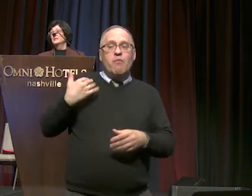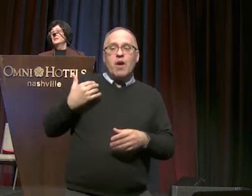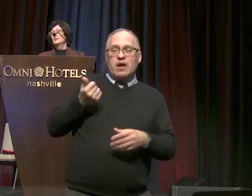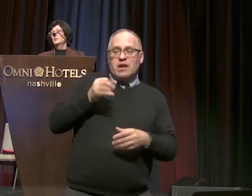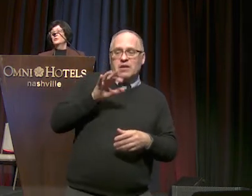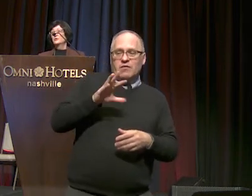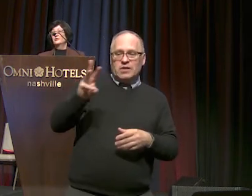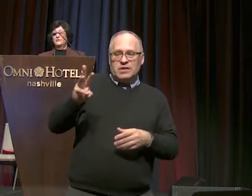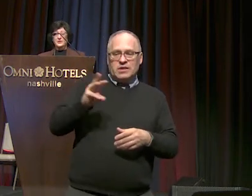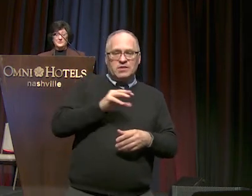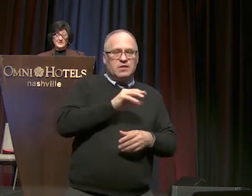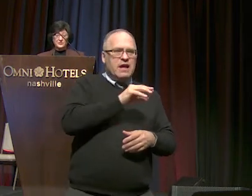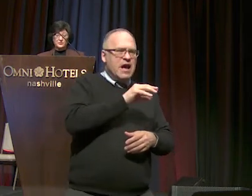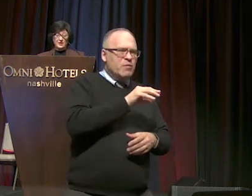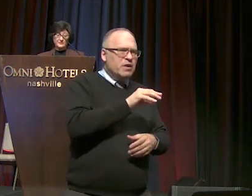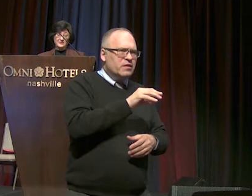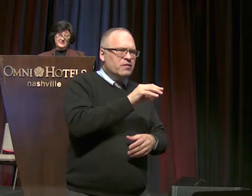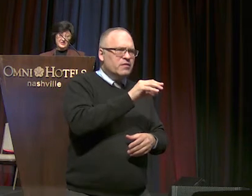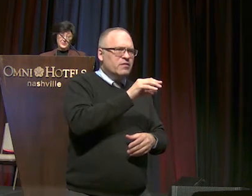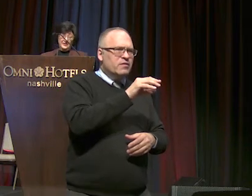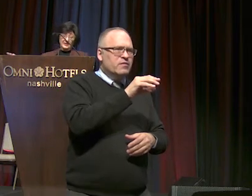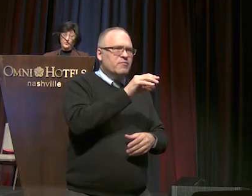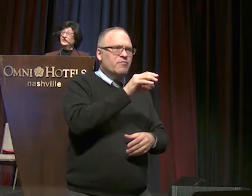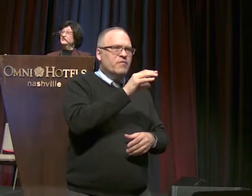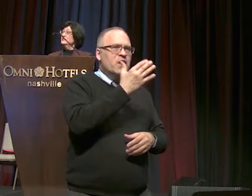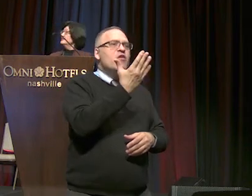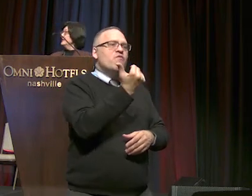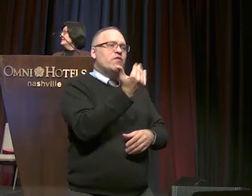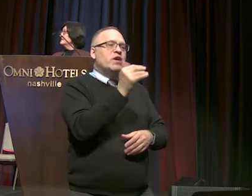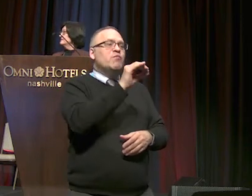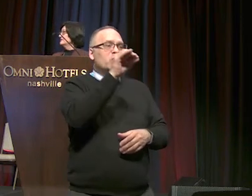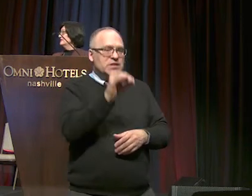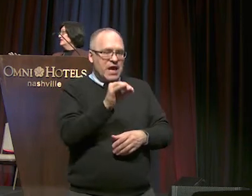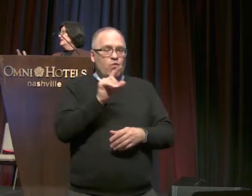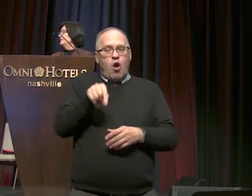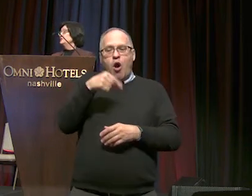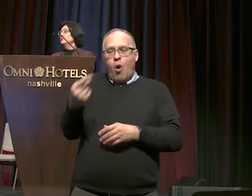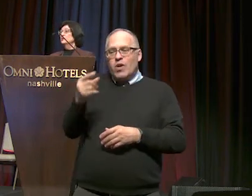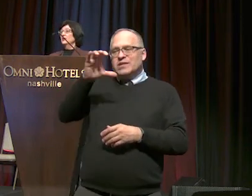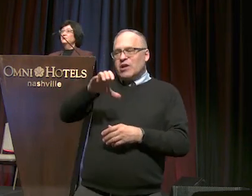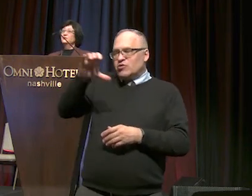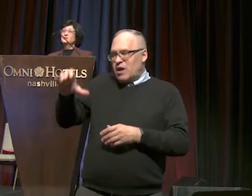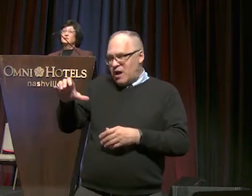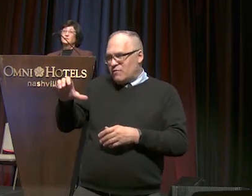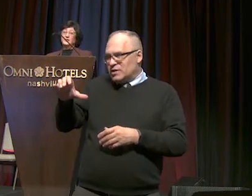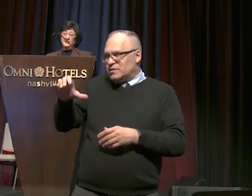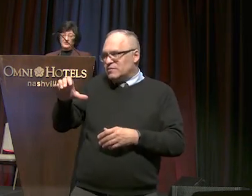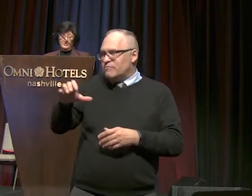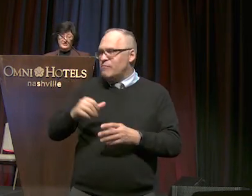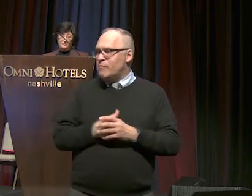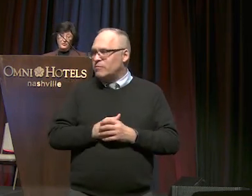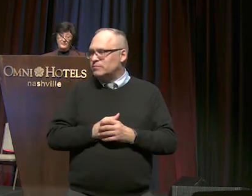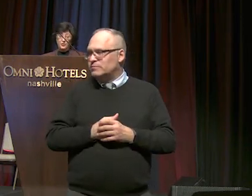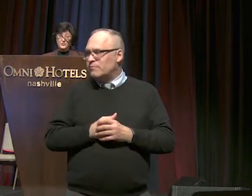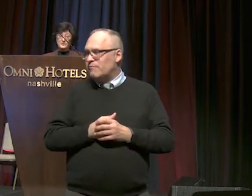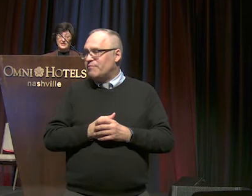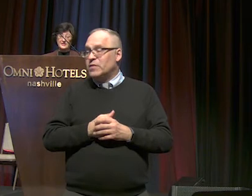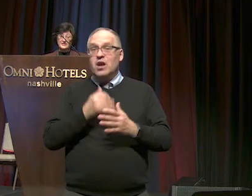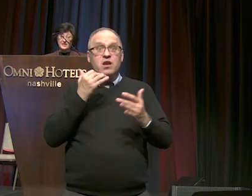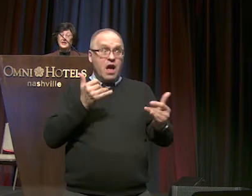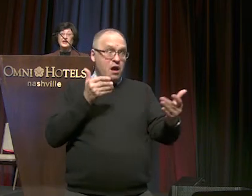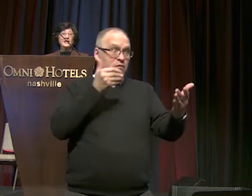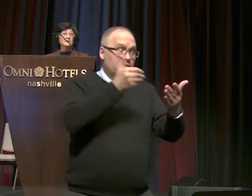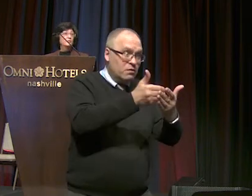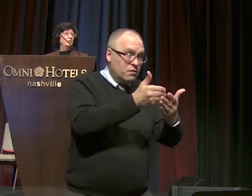delegates were from Central Conferences, but going into this next General Conference, it'll be